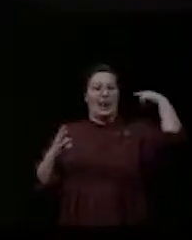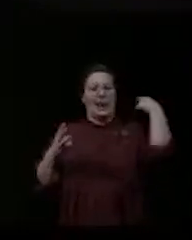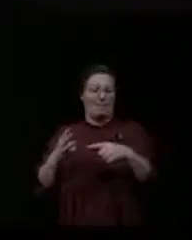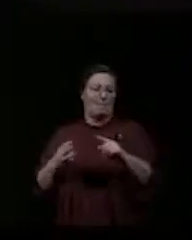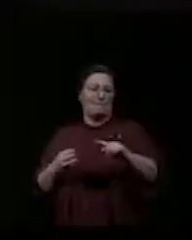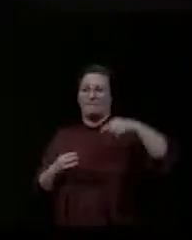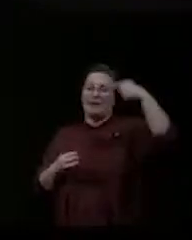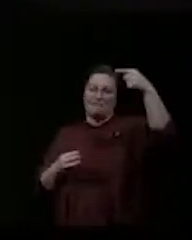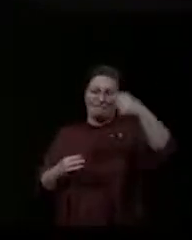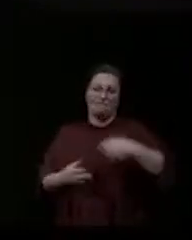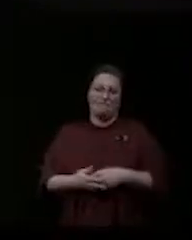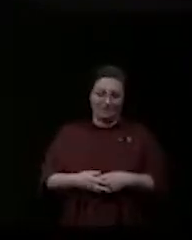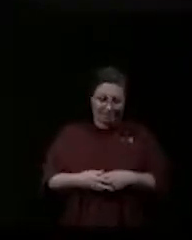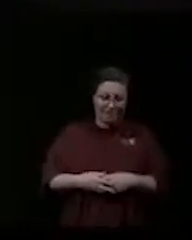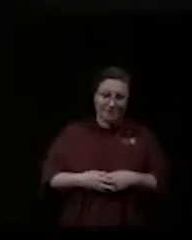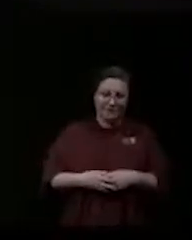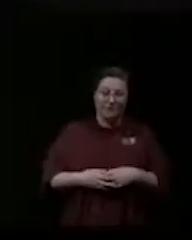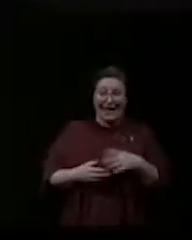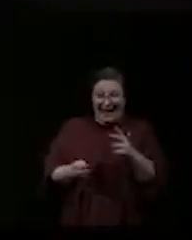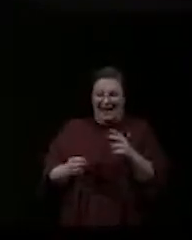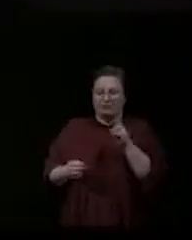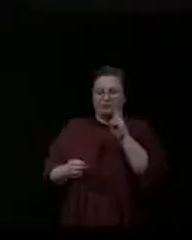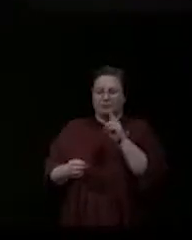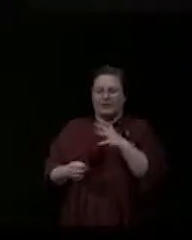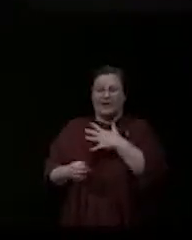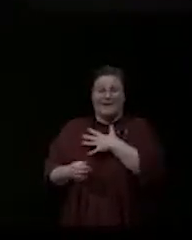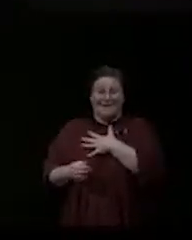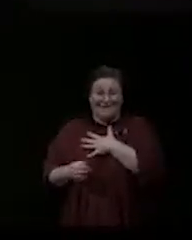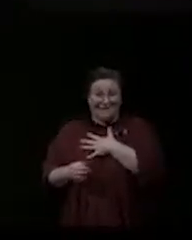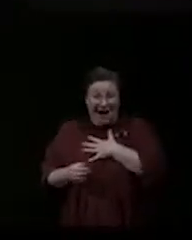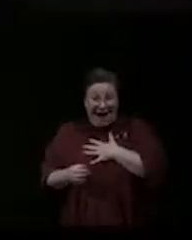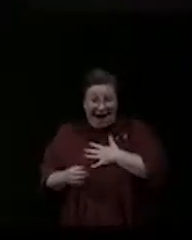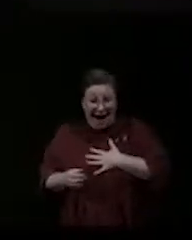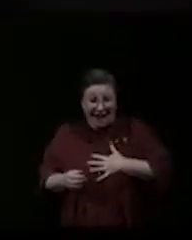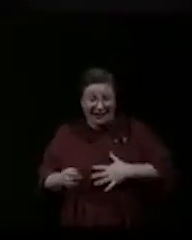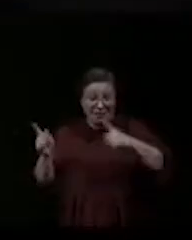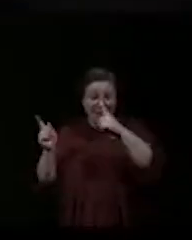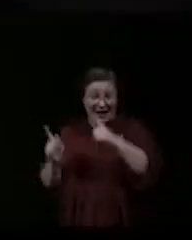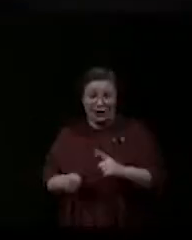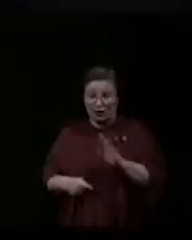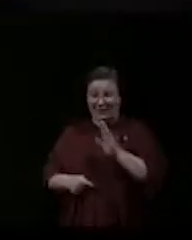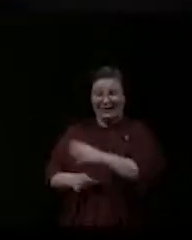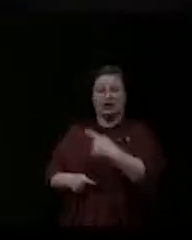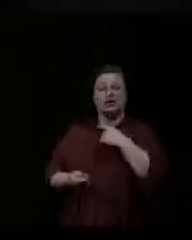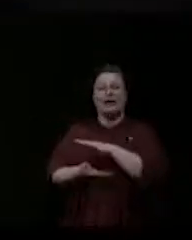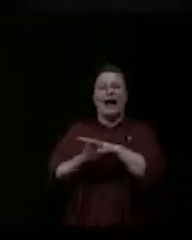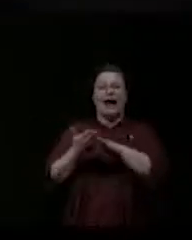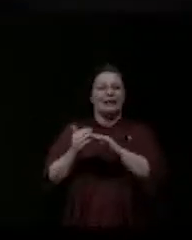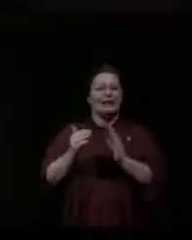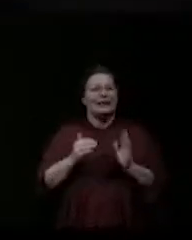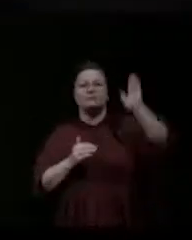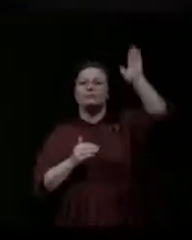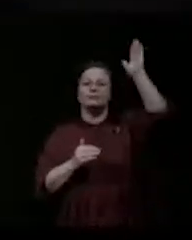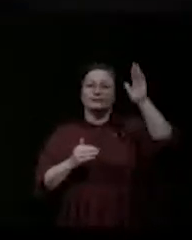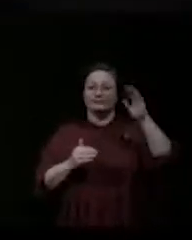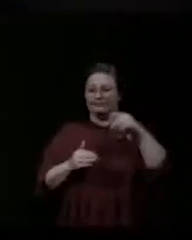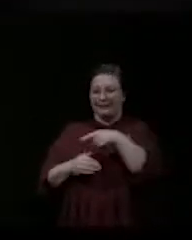organizations of people who are so poor that their voices are never heard. So